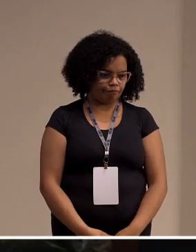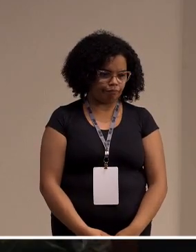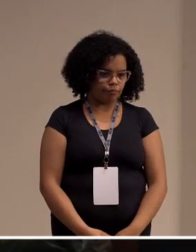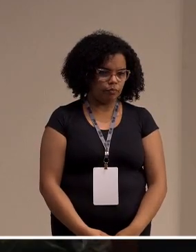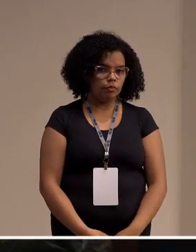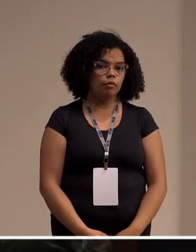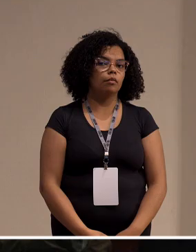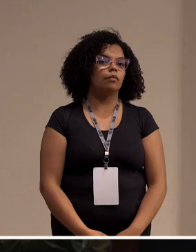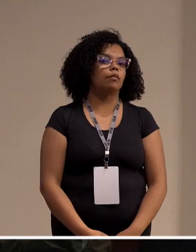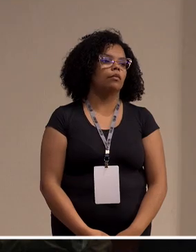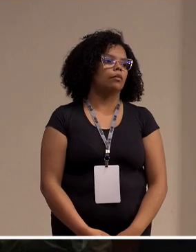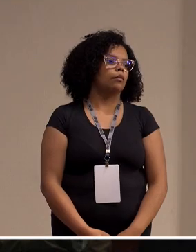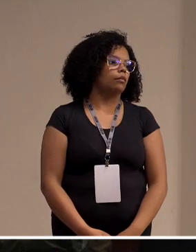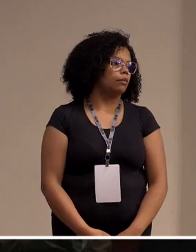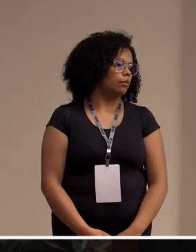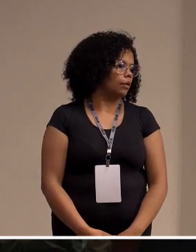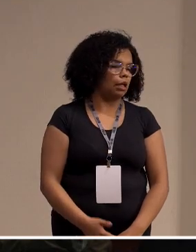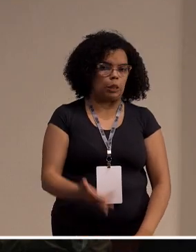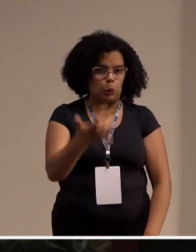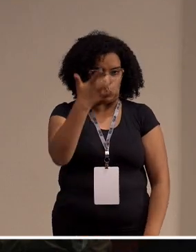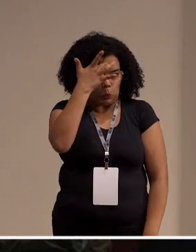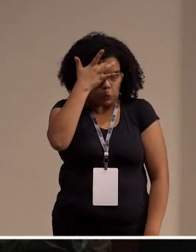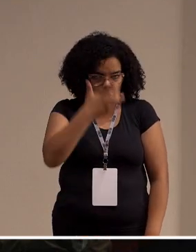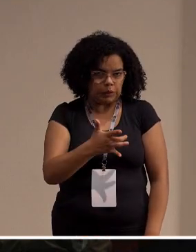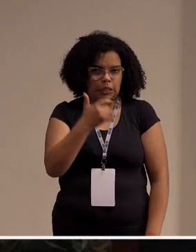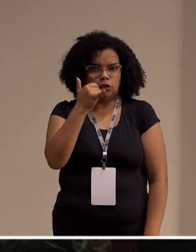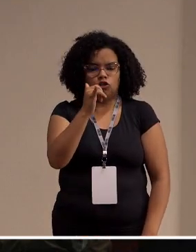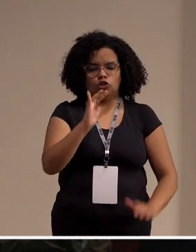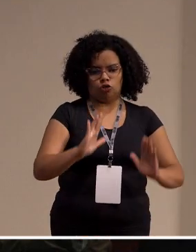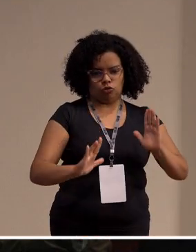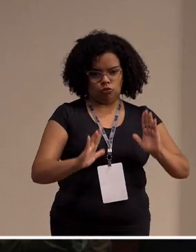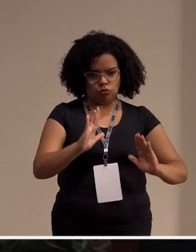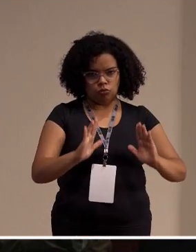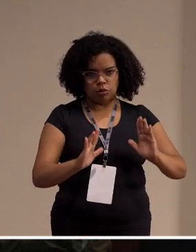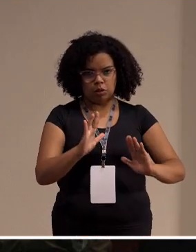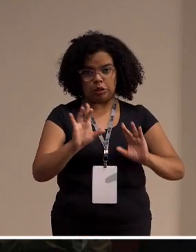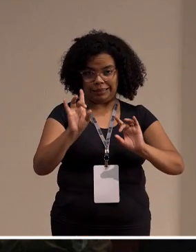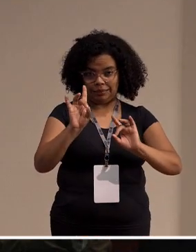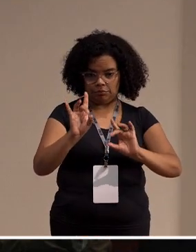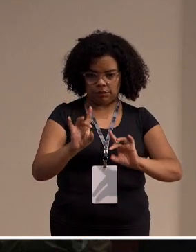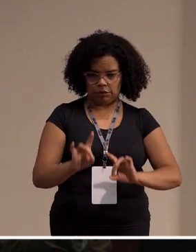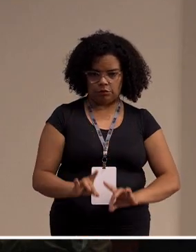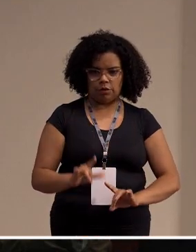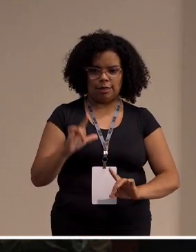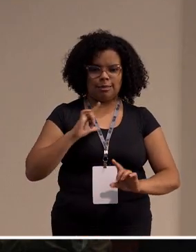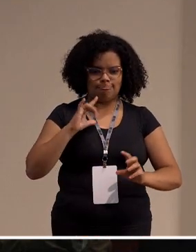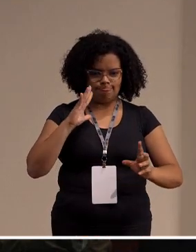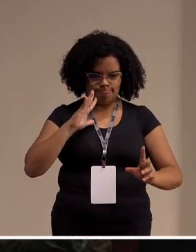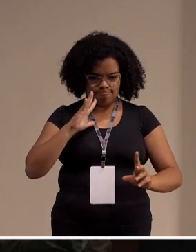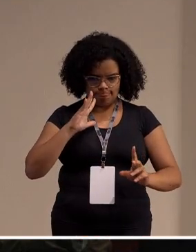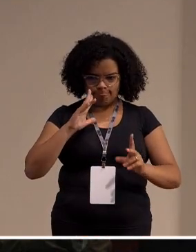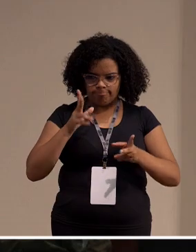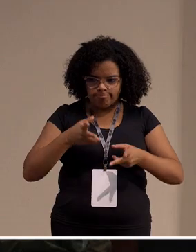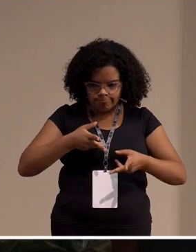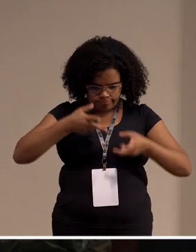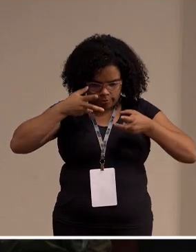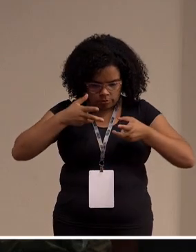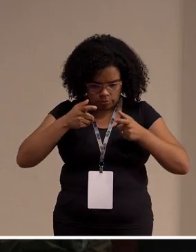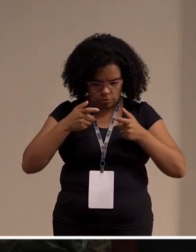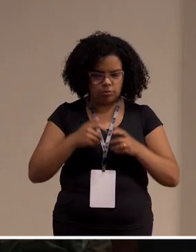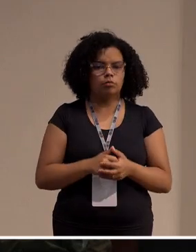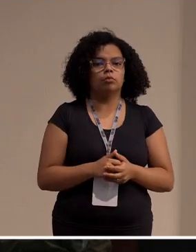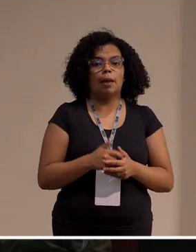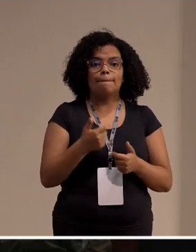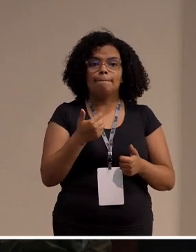I don't know if there was a particular period that attracted my attention. I should also say that